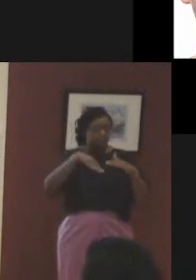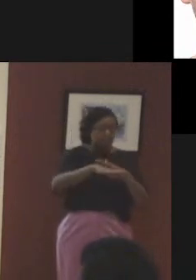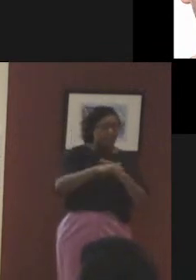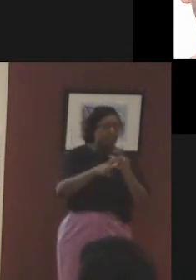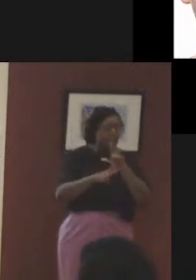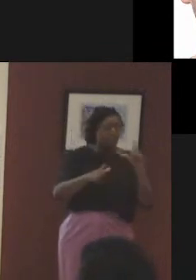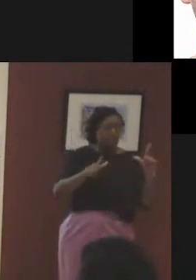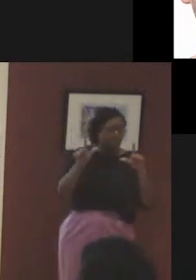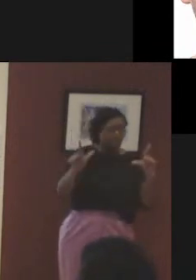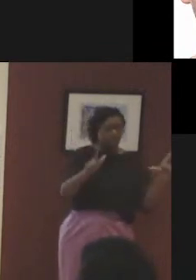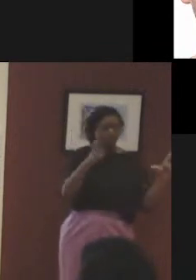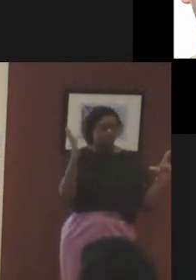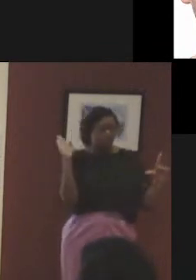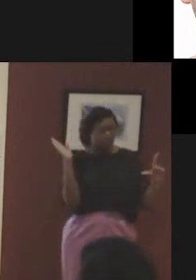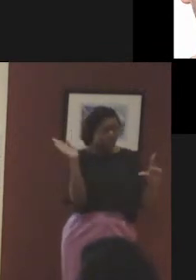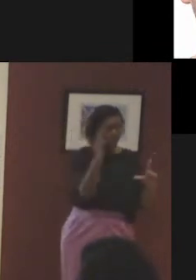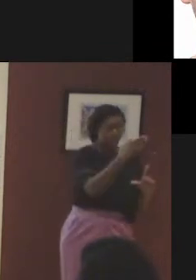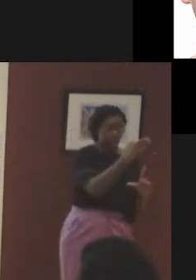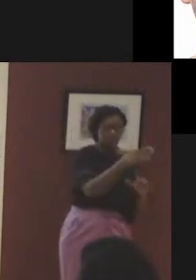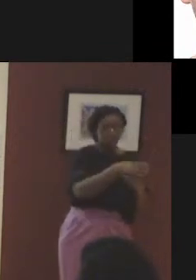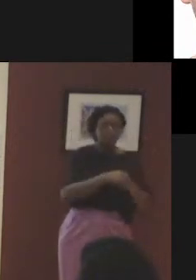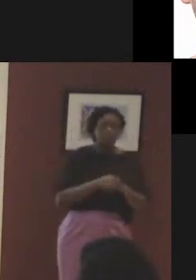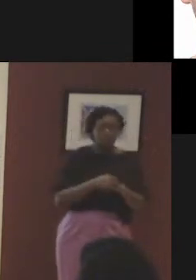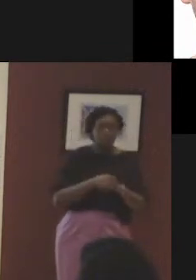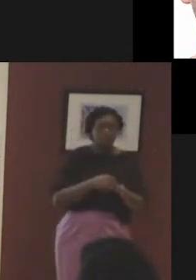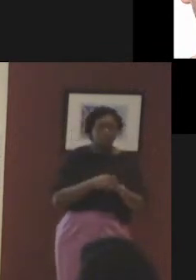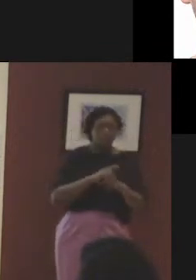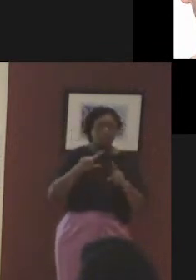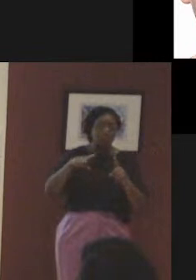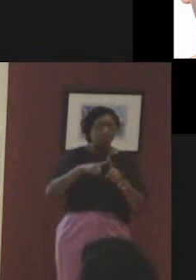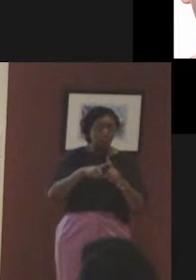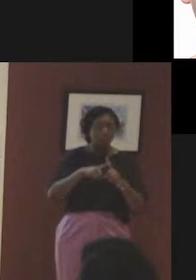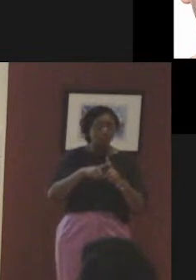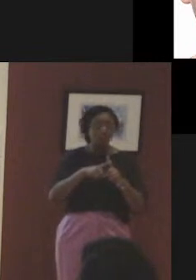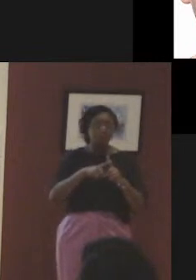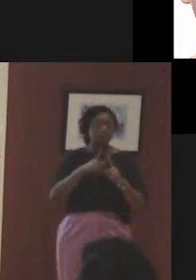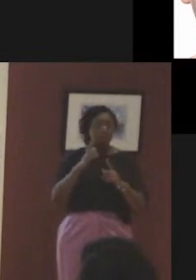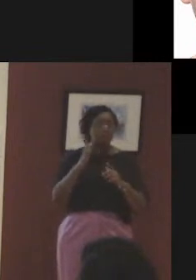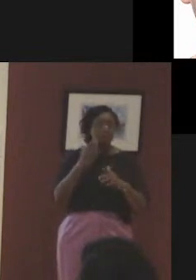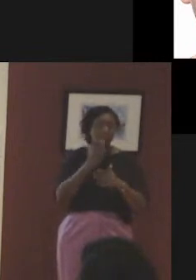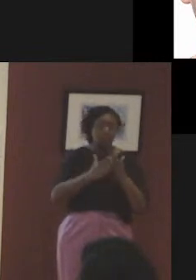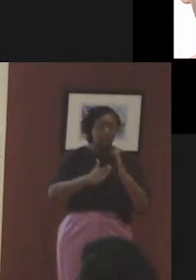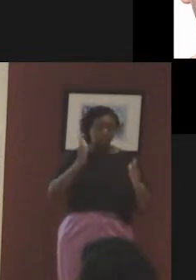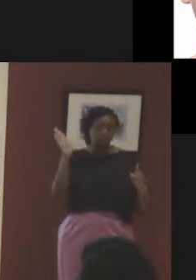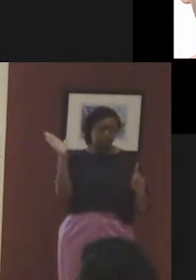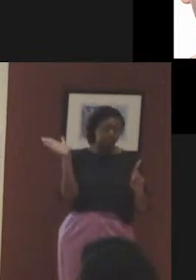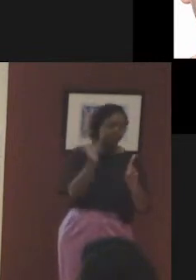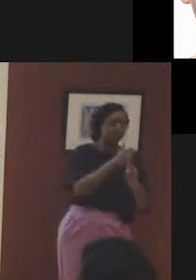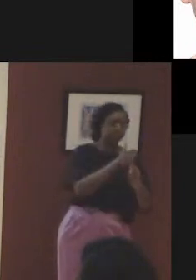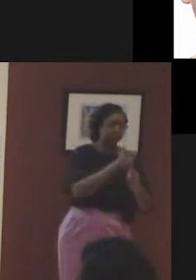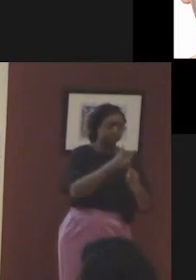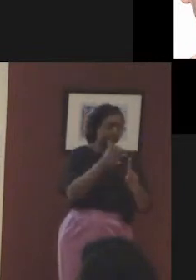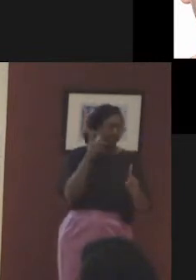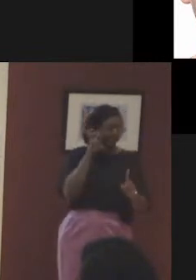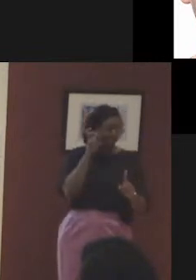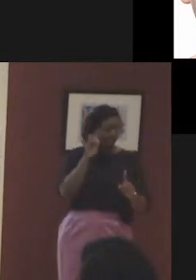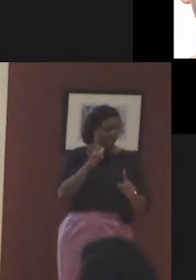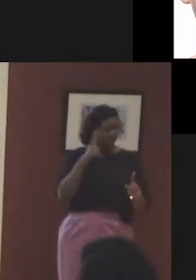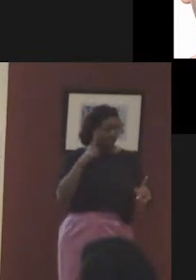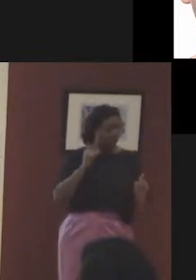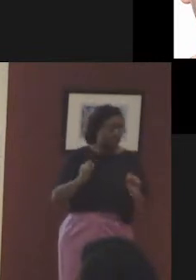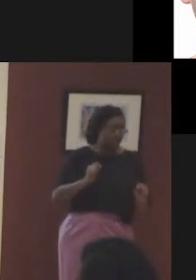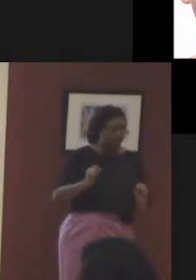slap Pinder's face with an open hand. As the hand makes contact, we have that loud snap. And Pinder's